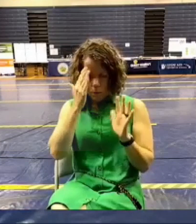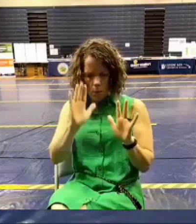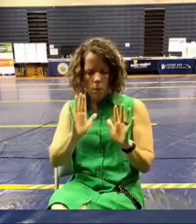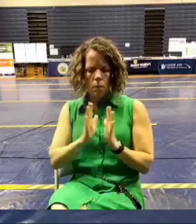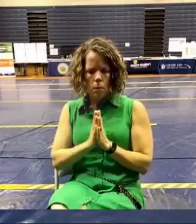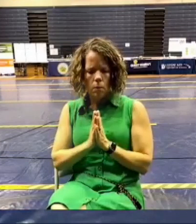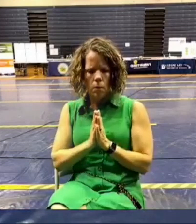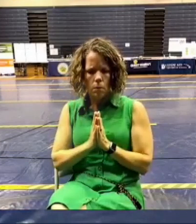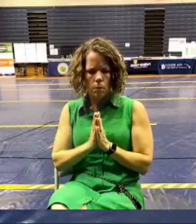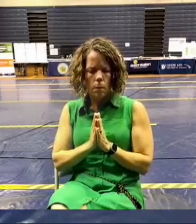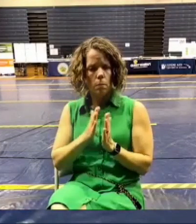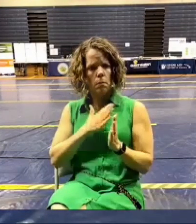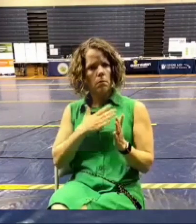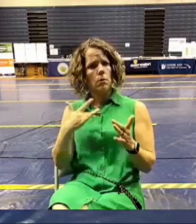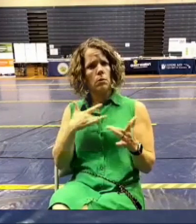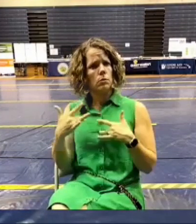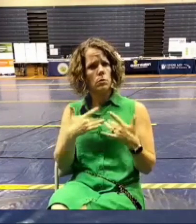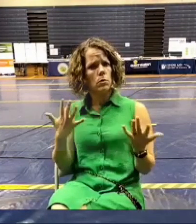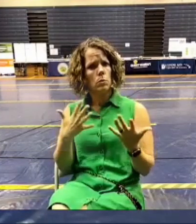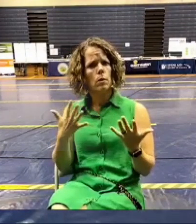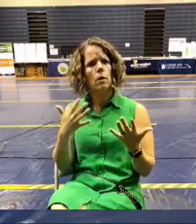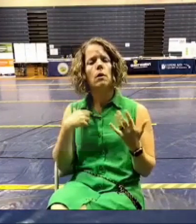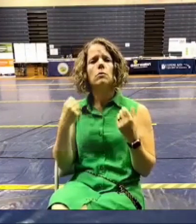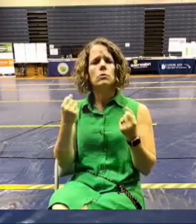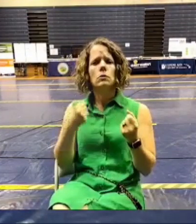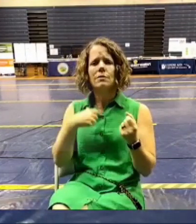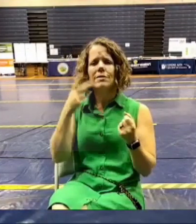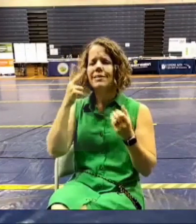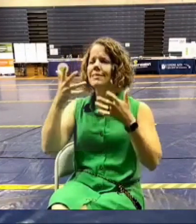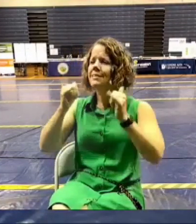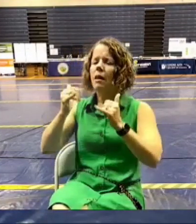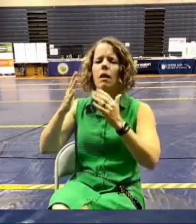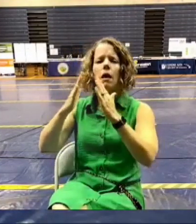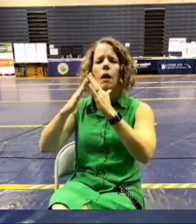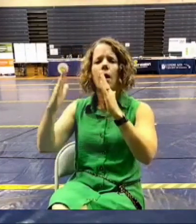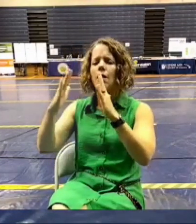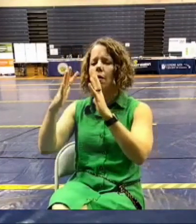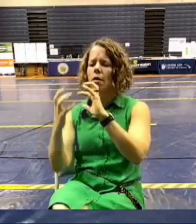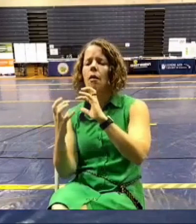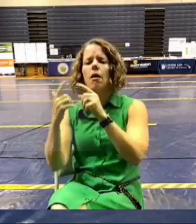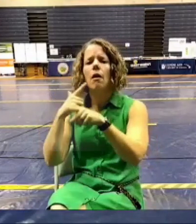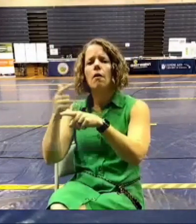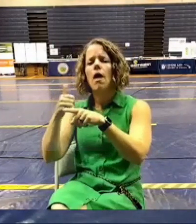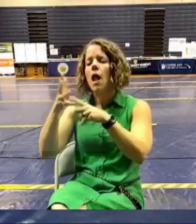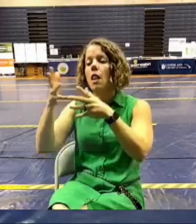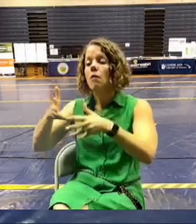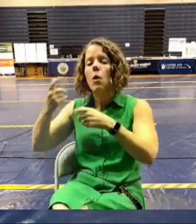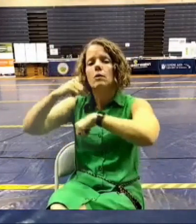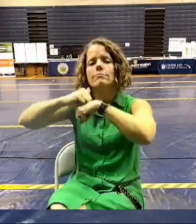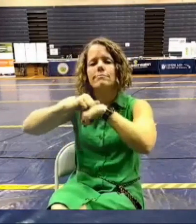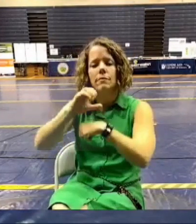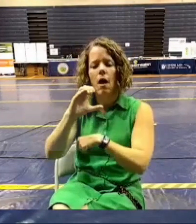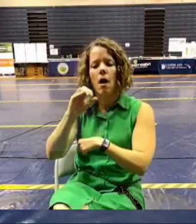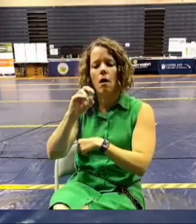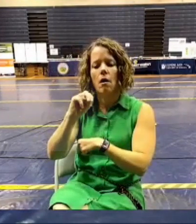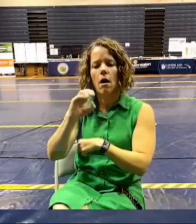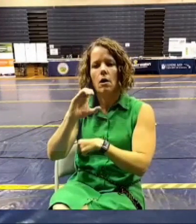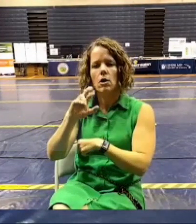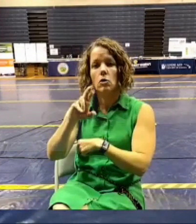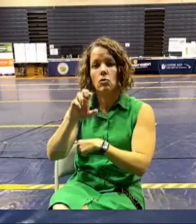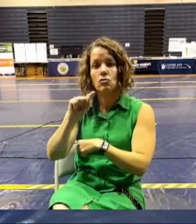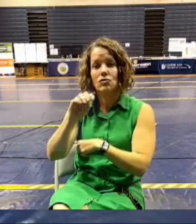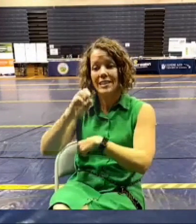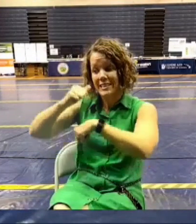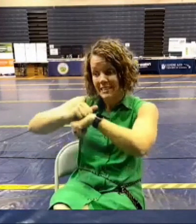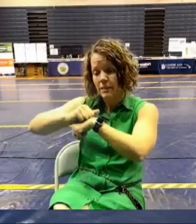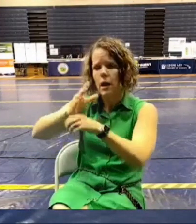amount of concrete and steel that I saw, and I've read previously that the idea is to recycle those, which is lovely.